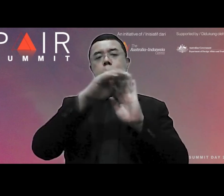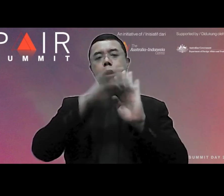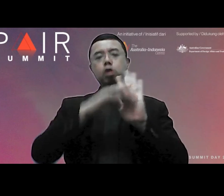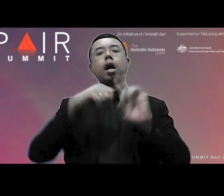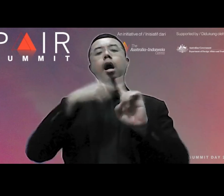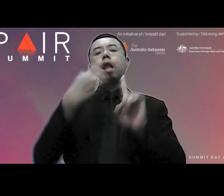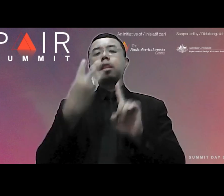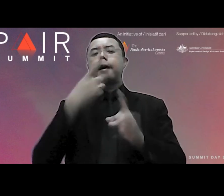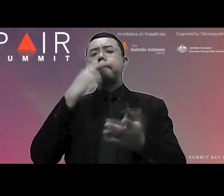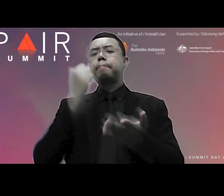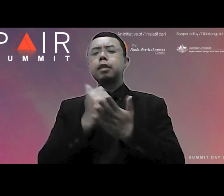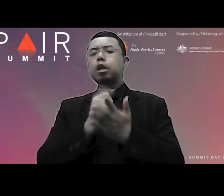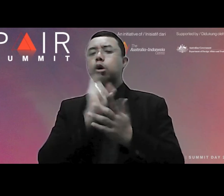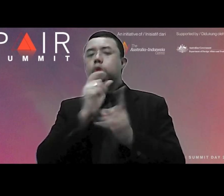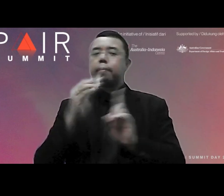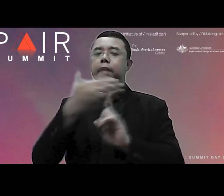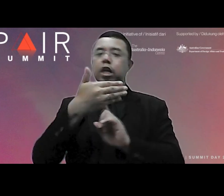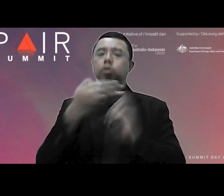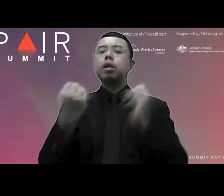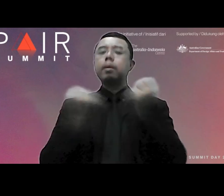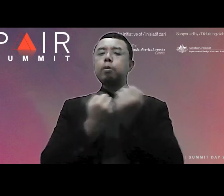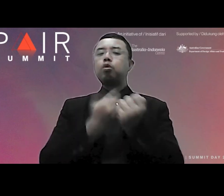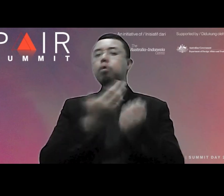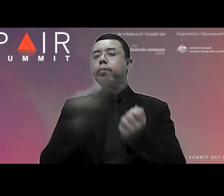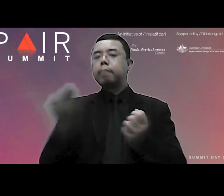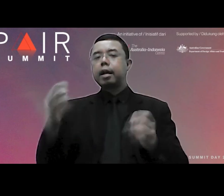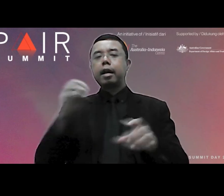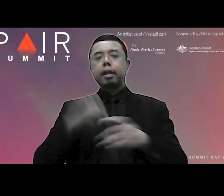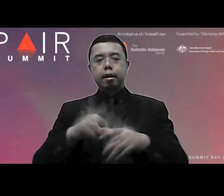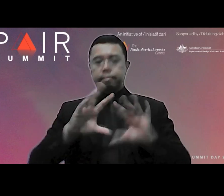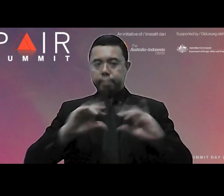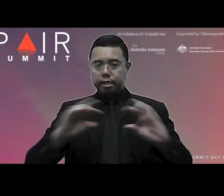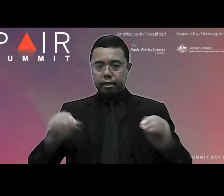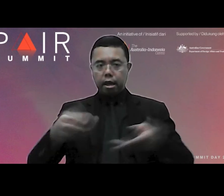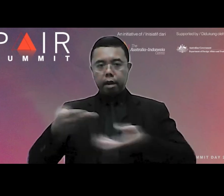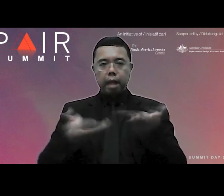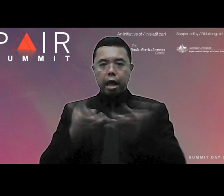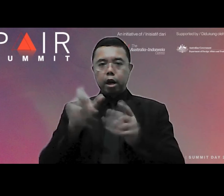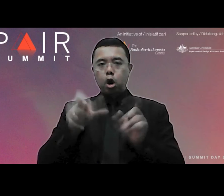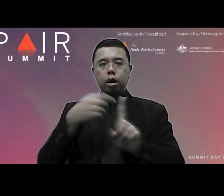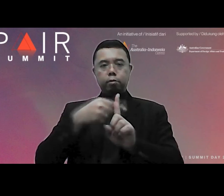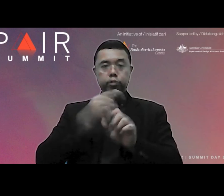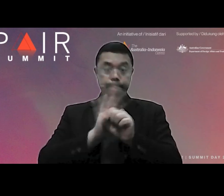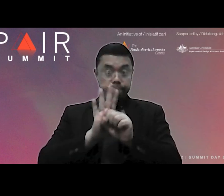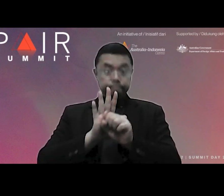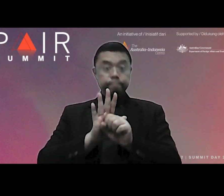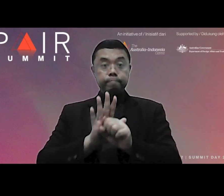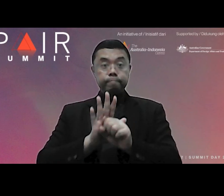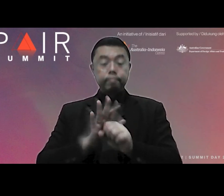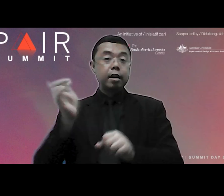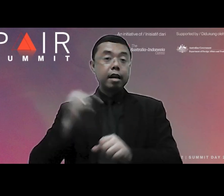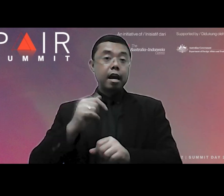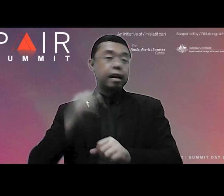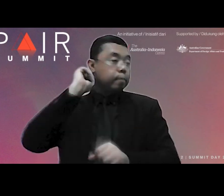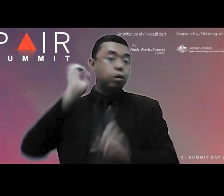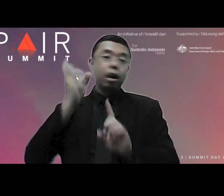And the work of Professor Daniel Prajogo and Professor Ratna Saridewi and their teams provide such meaningful recommendations in terms of how